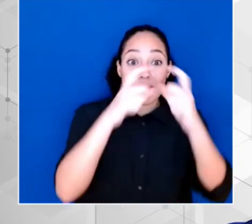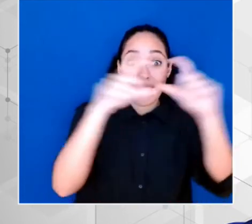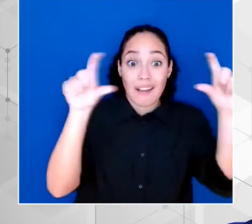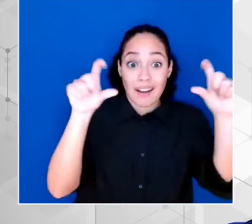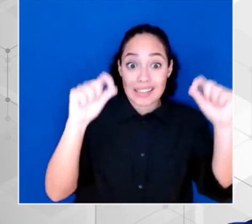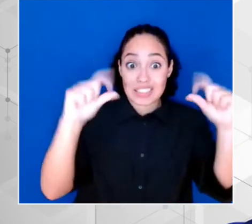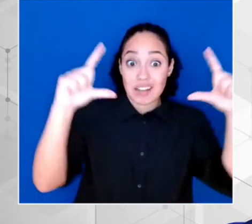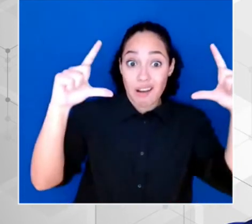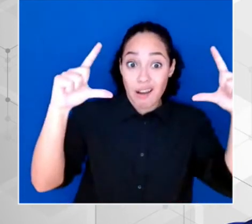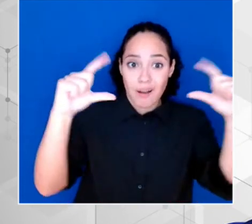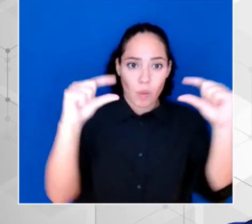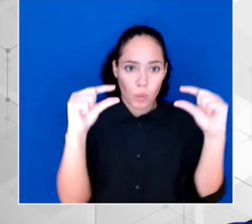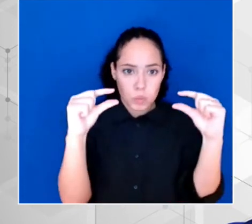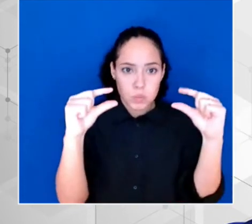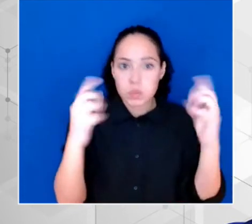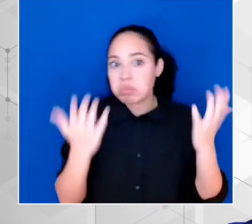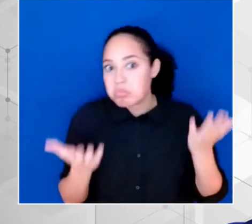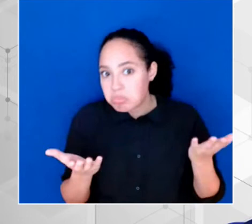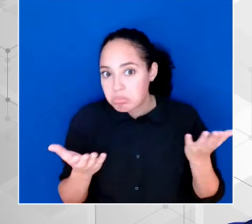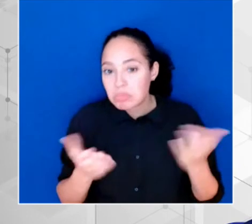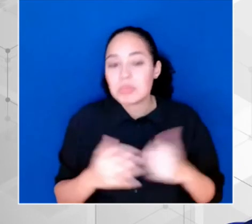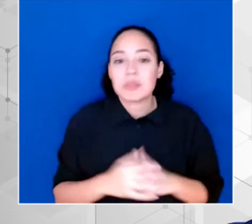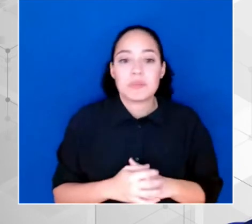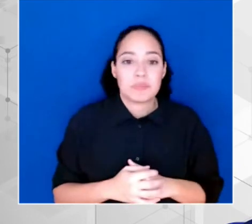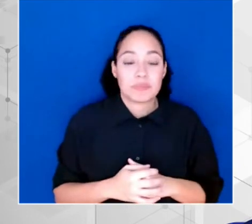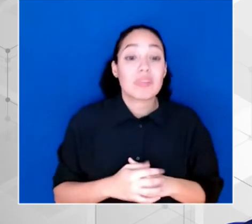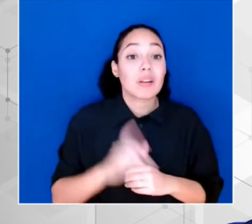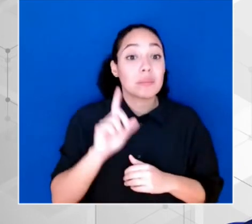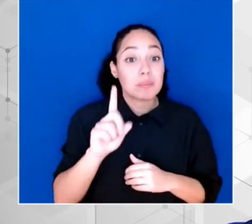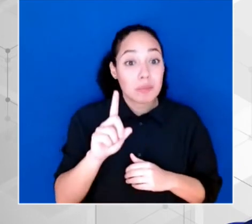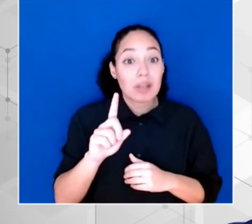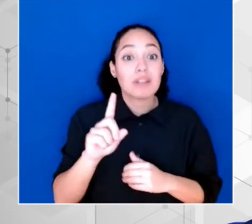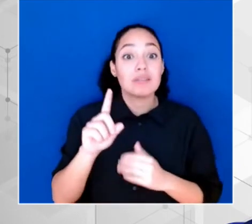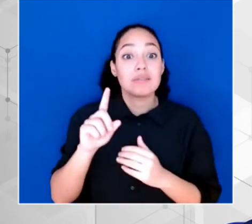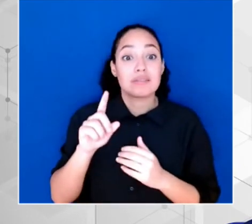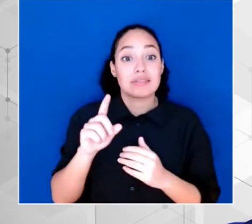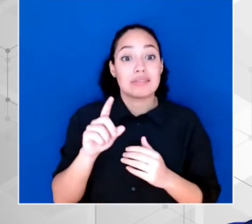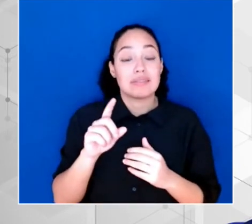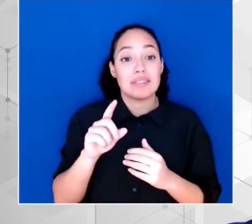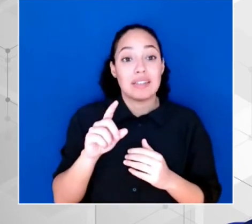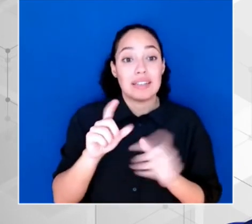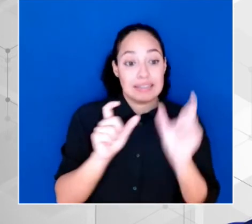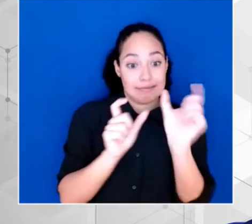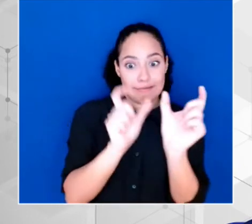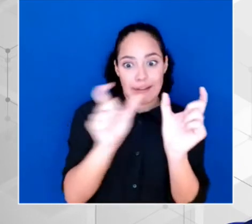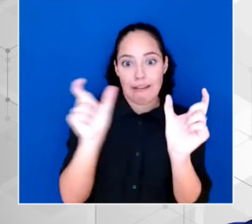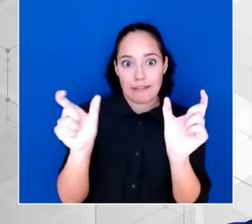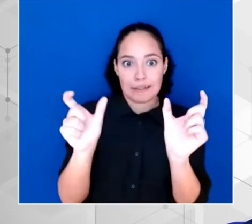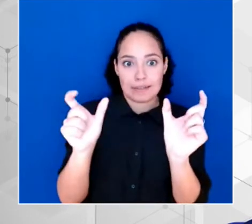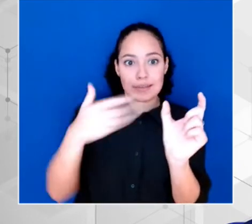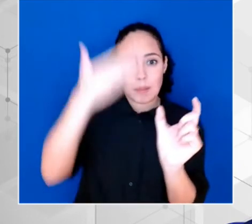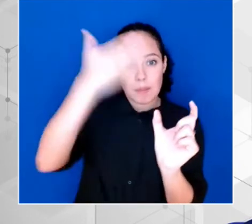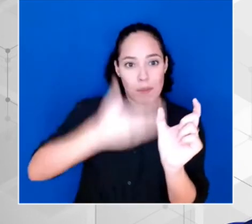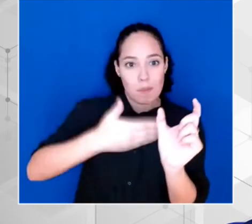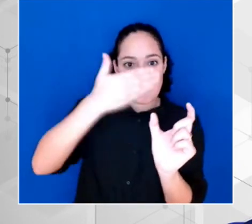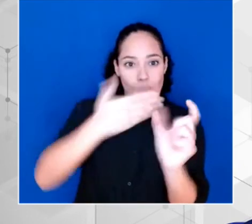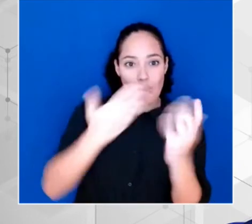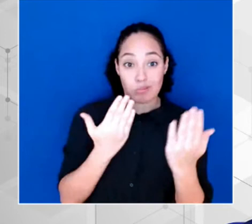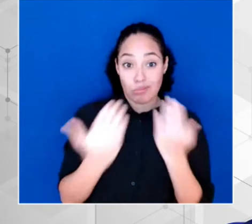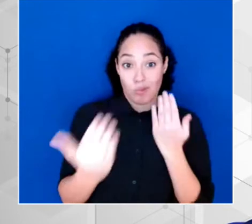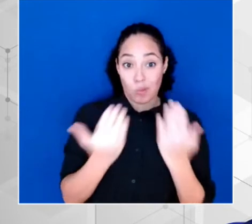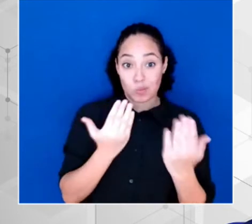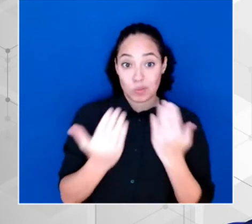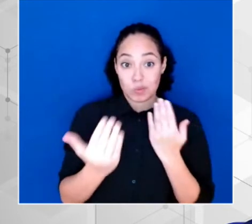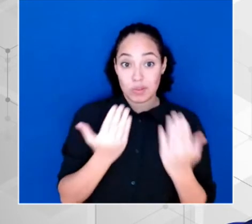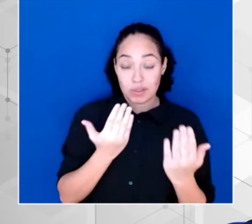well, you can see the contrast ratios of the text. You can disable fully